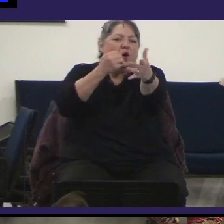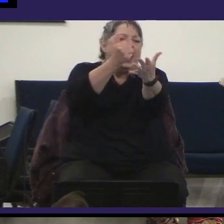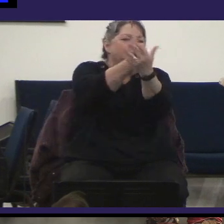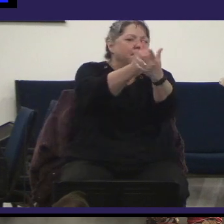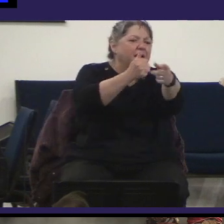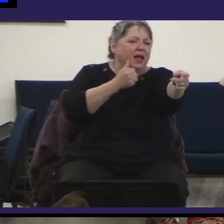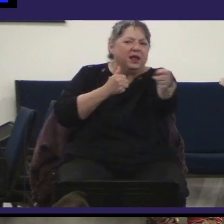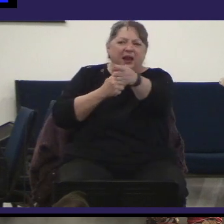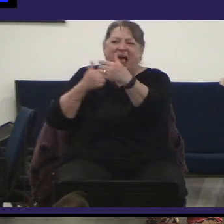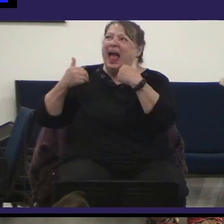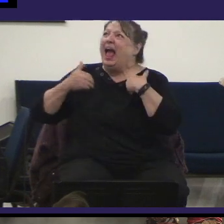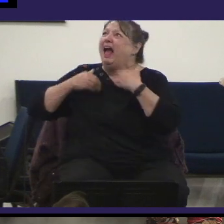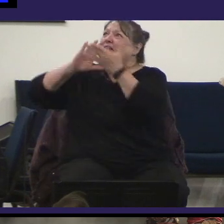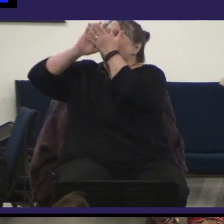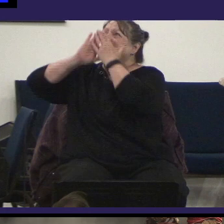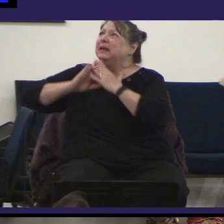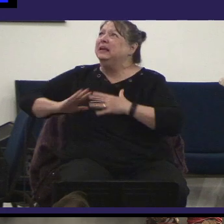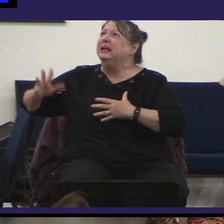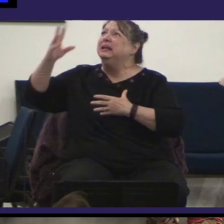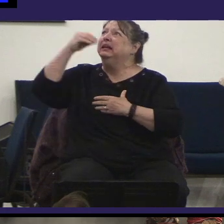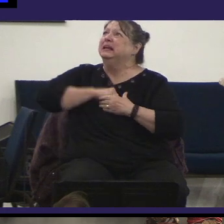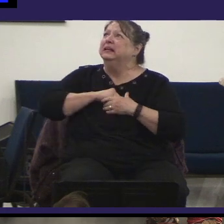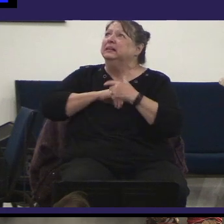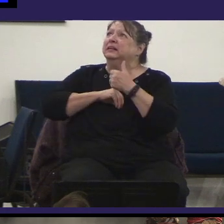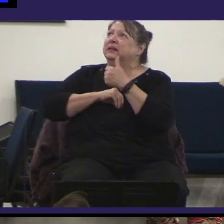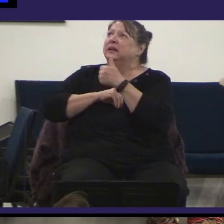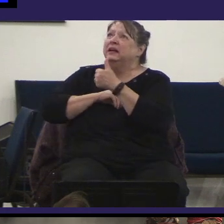when we have the peace of Jesus,